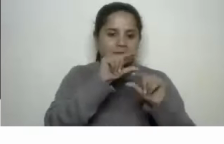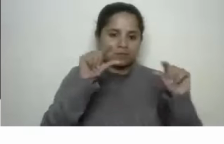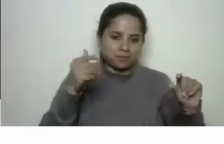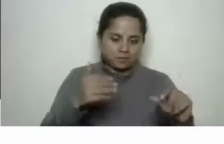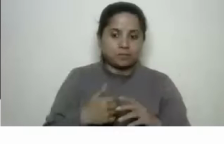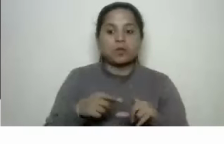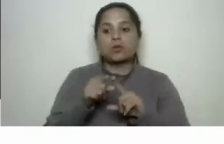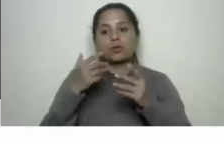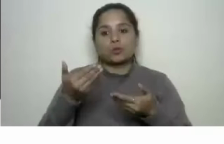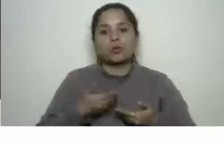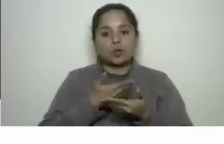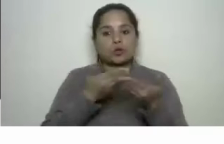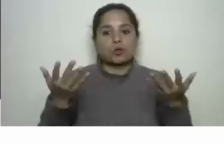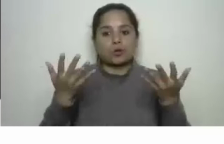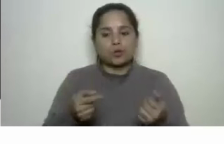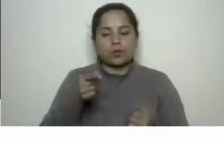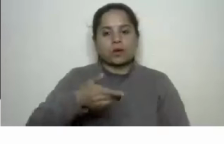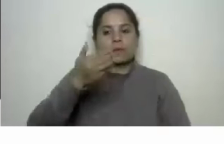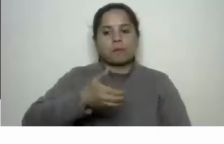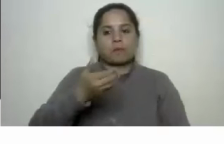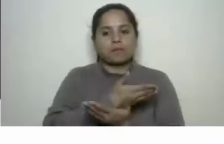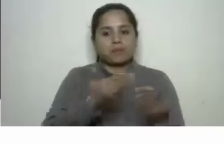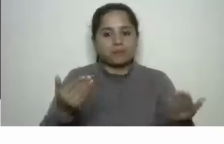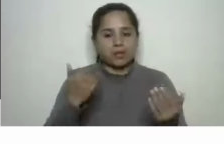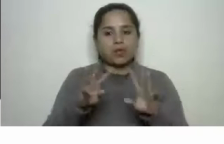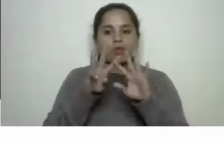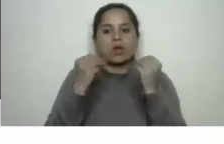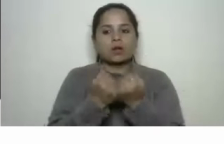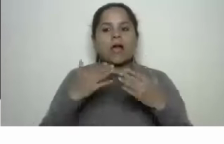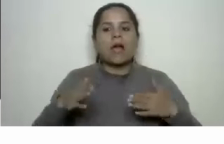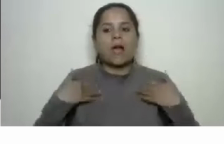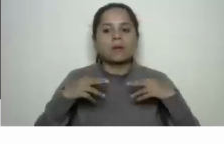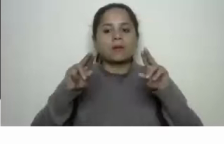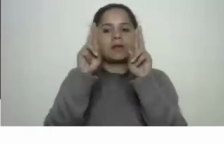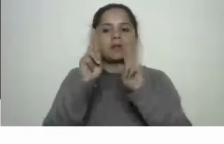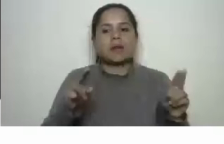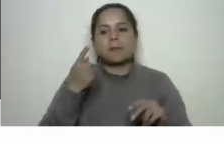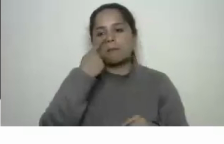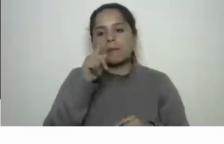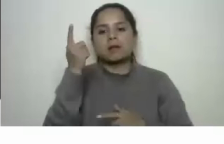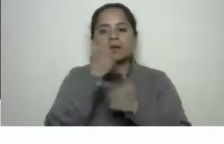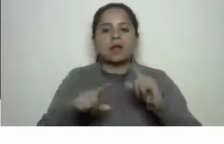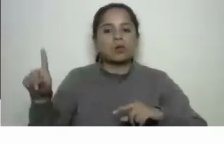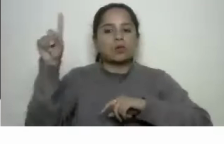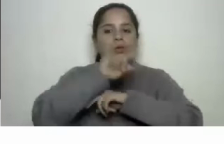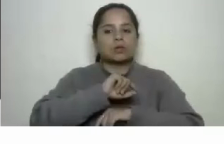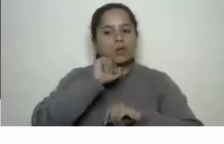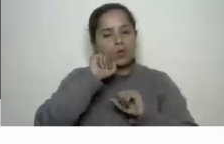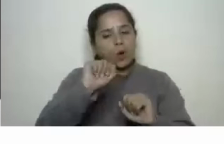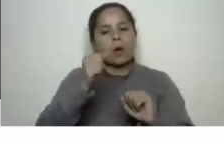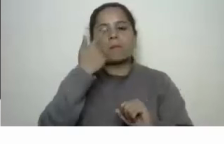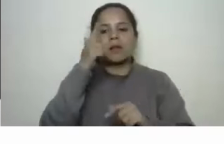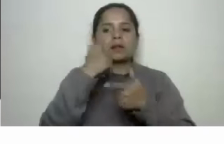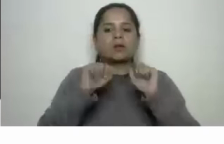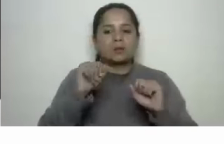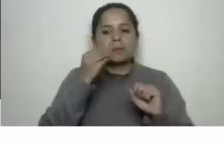to invite you all to wish the participants of this workshop a happy International Mother Language Day in your own mother tongue. So